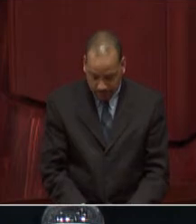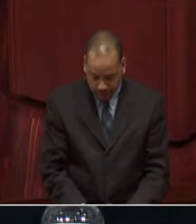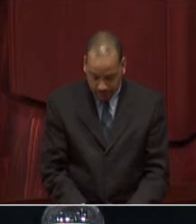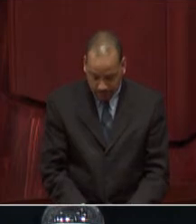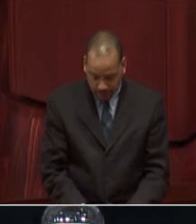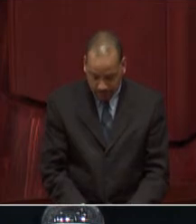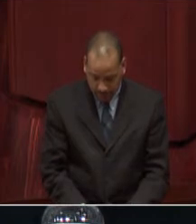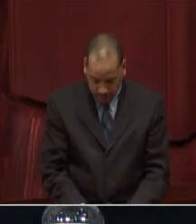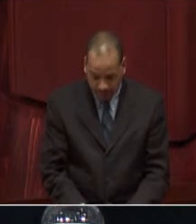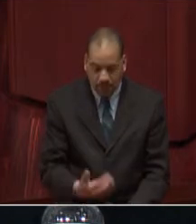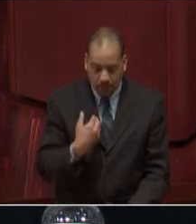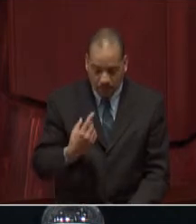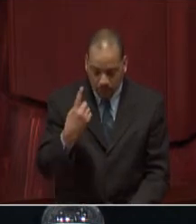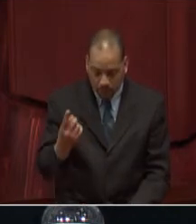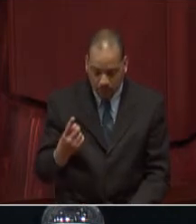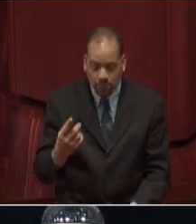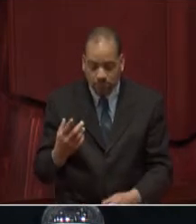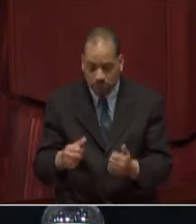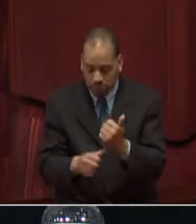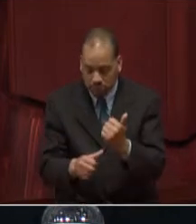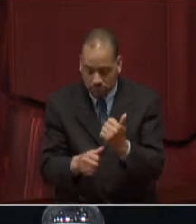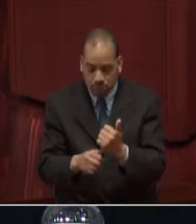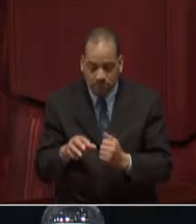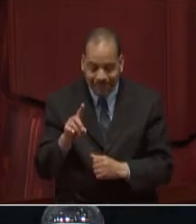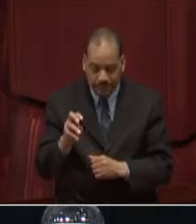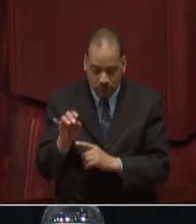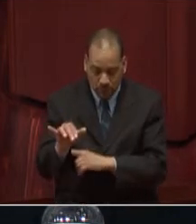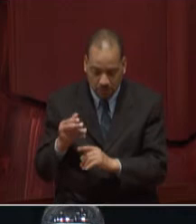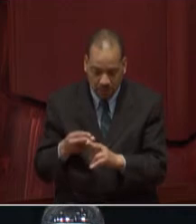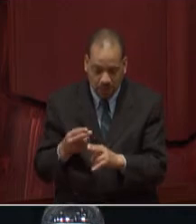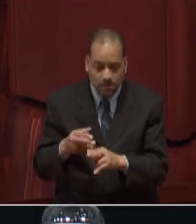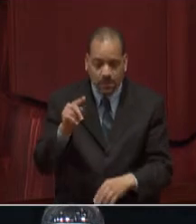one of his deputies, Tom Korologos, our colleague, beginning in